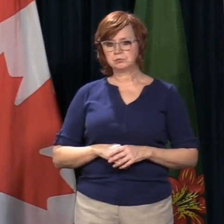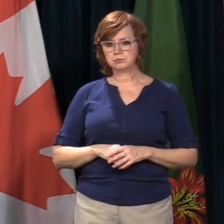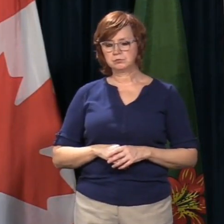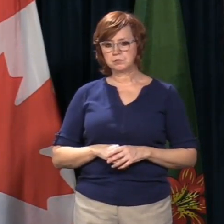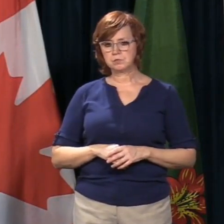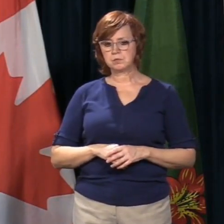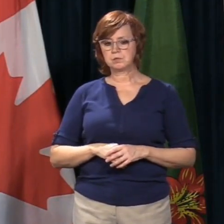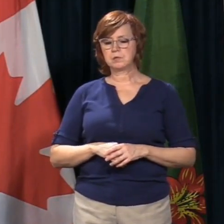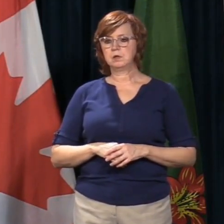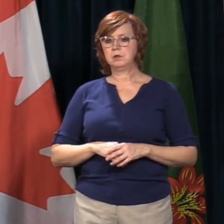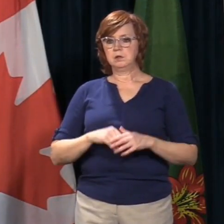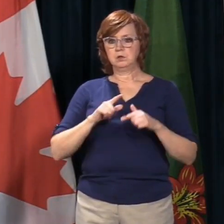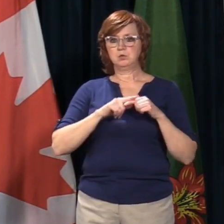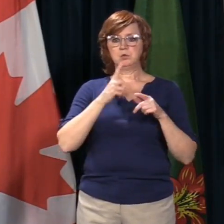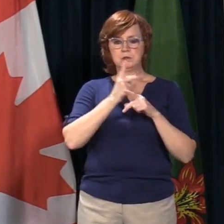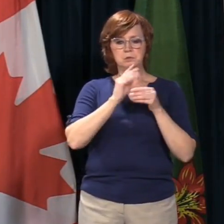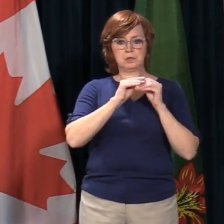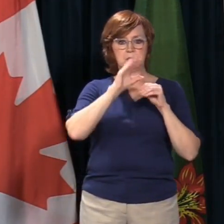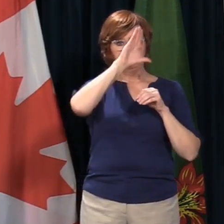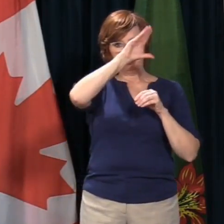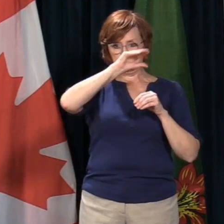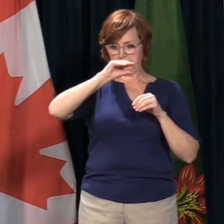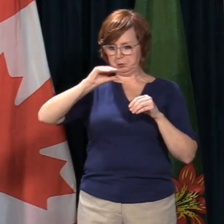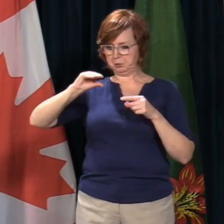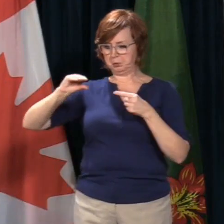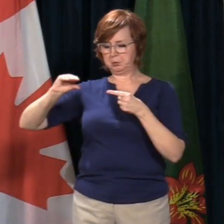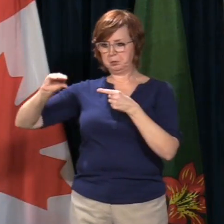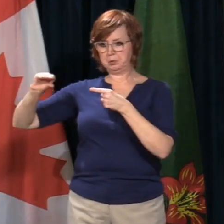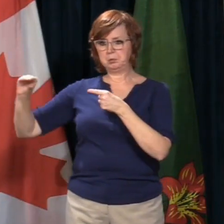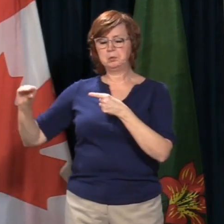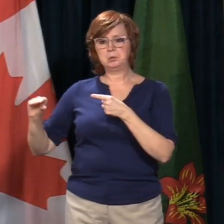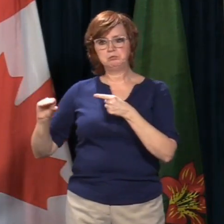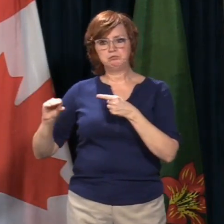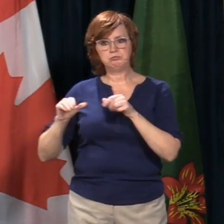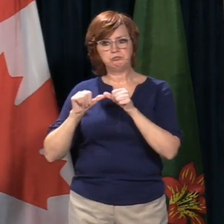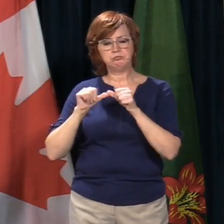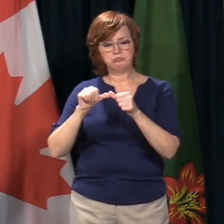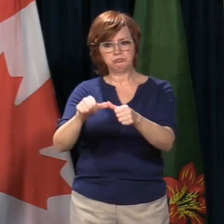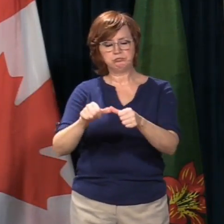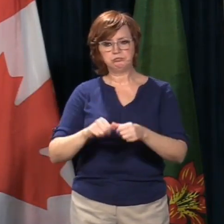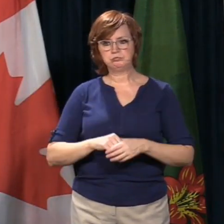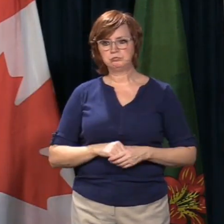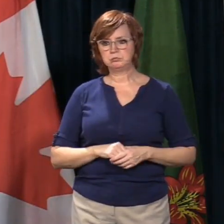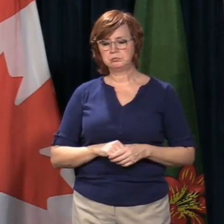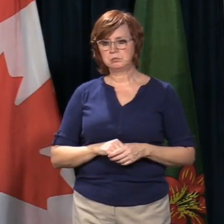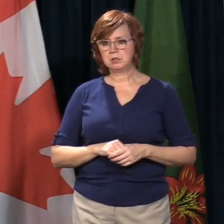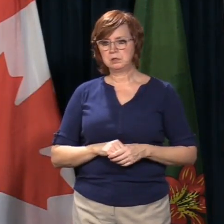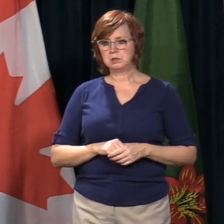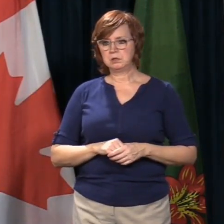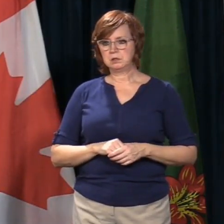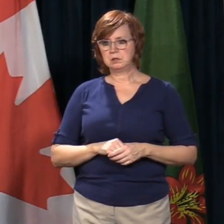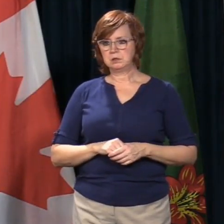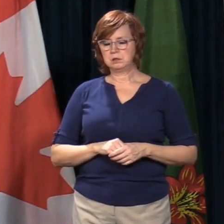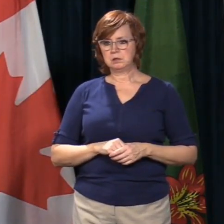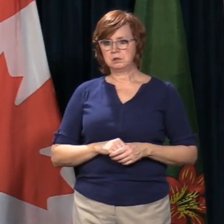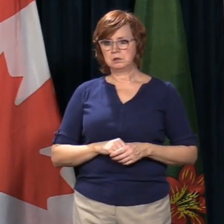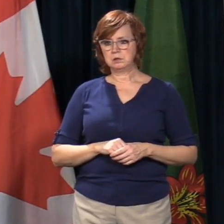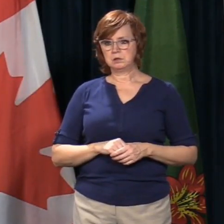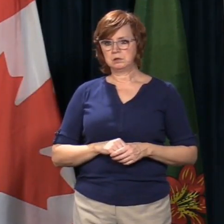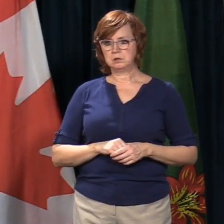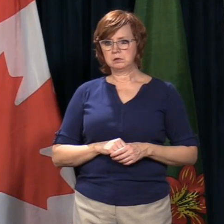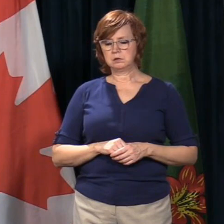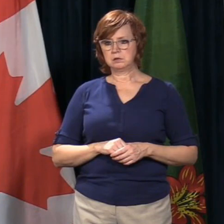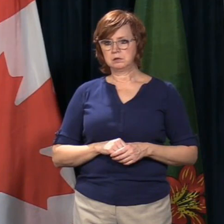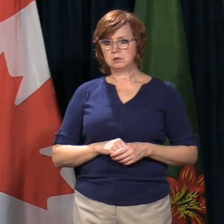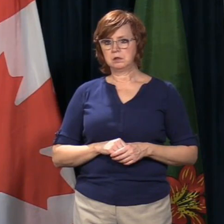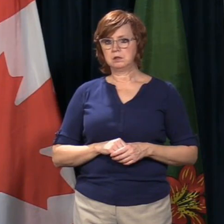quickly, because we'll be able to see those cases come up. So the model is very dynamic, and we'll be able to use it to help support some of the decisions